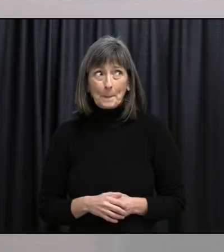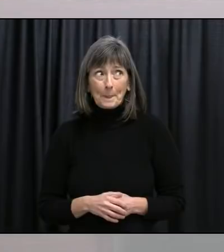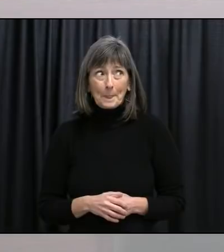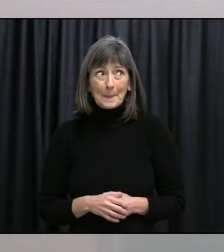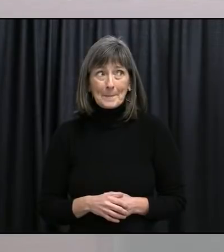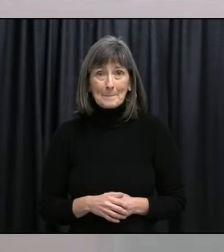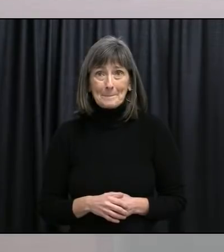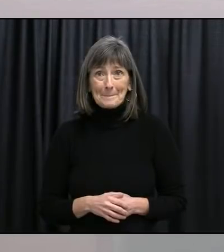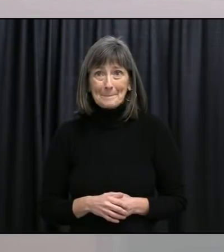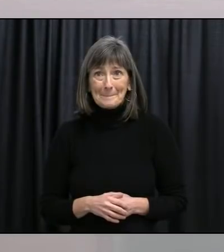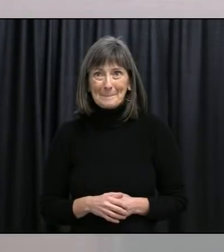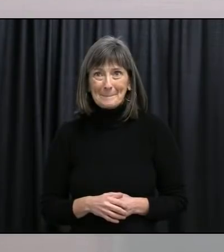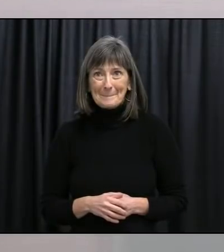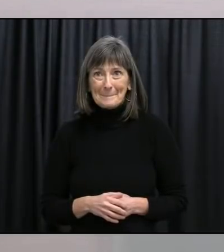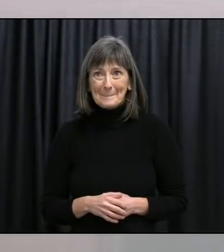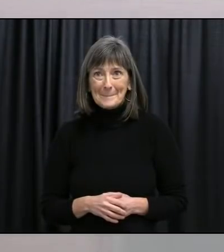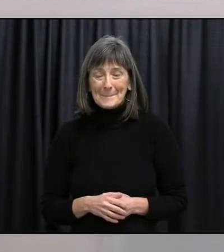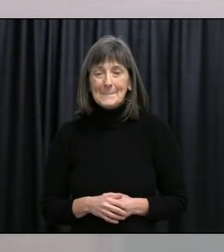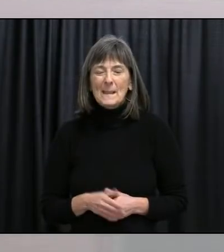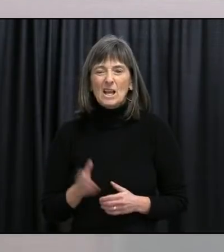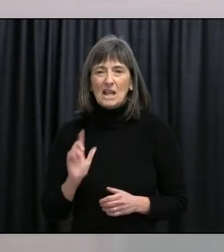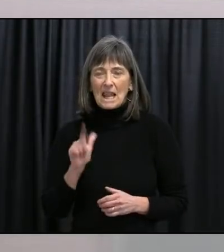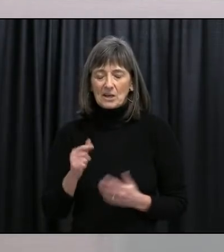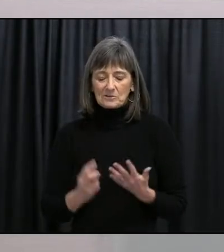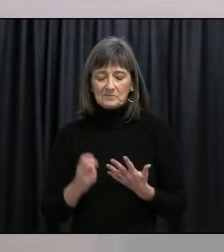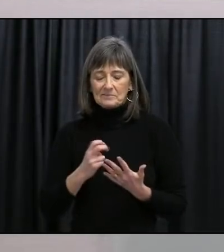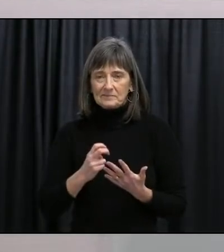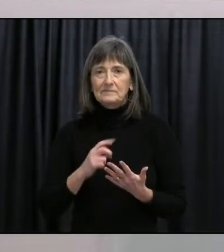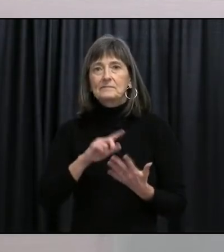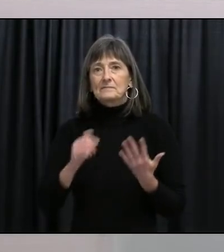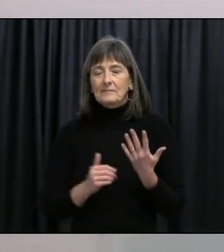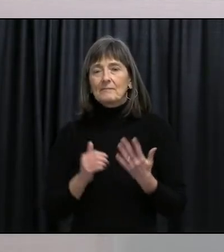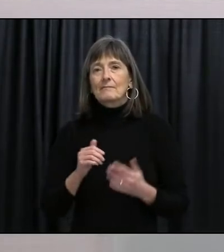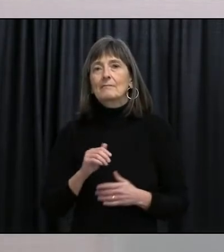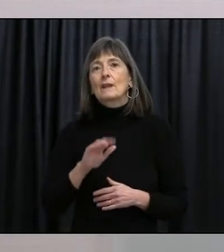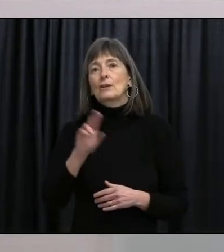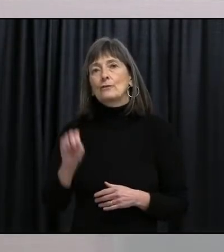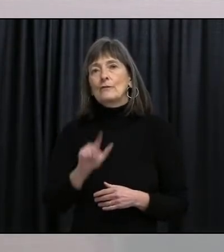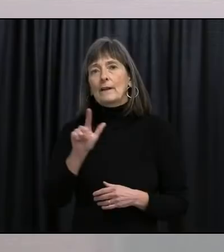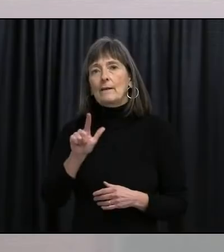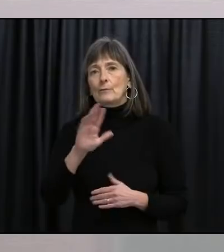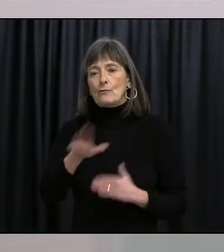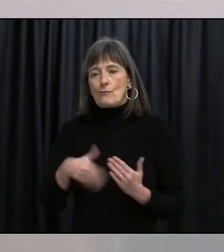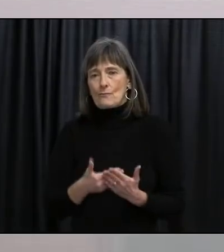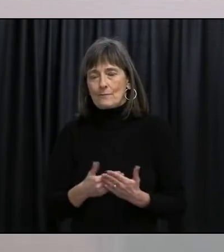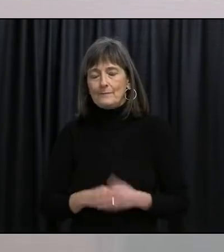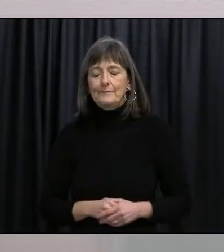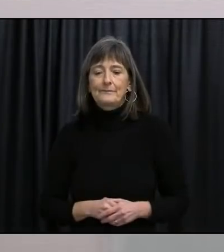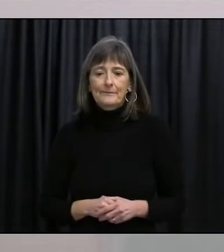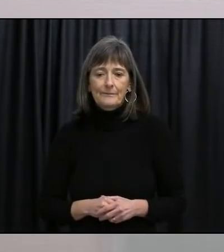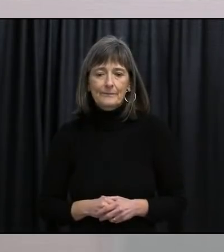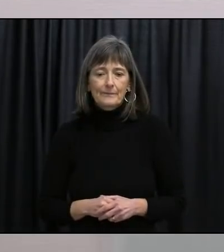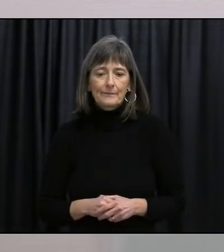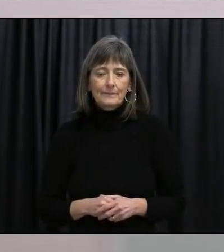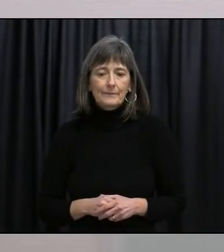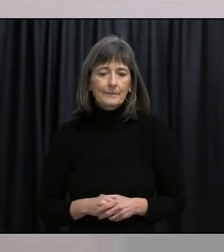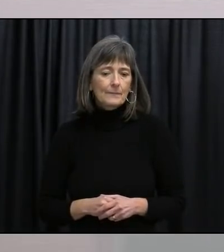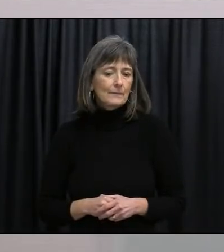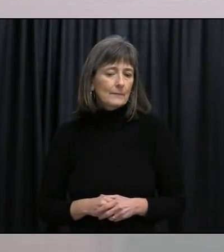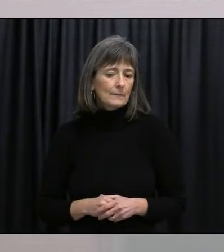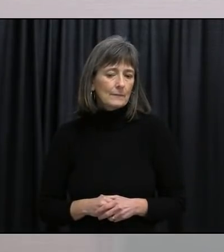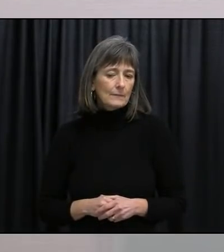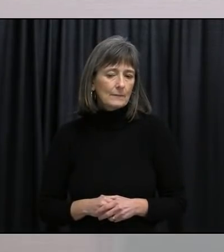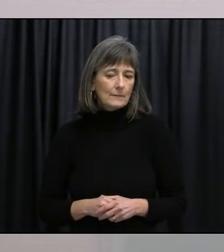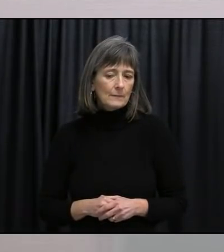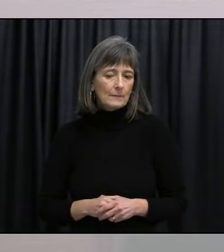Okay, we'll come back to Barb. Our next questions are from Elizabeth Witt with All Newfoundland Labrador. Please go ahead. Thank you. I was wondering if we could get